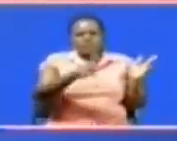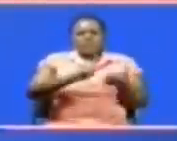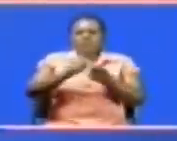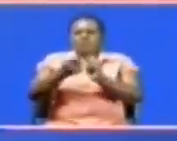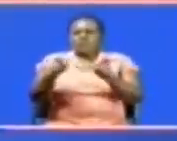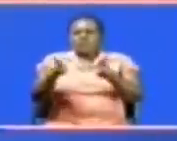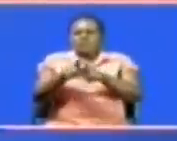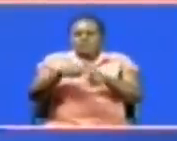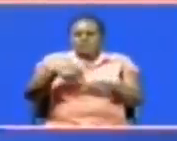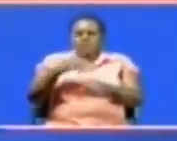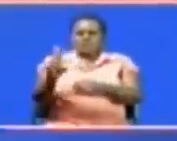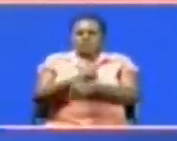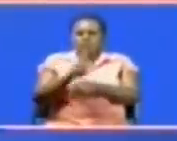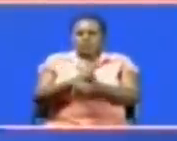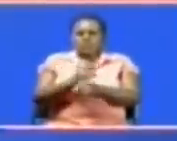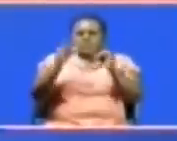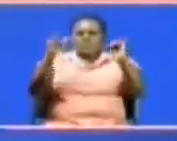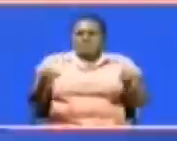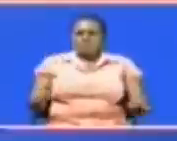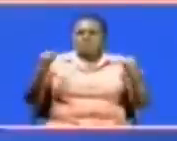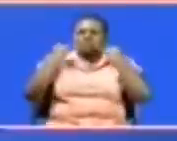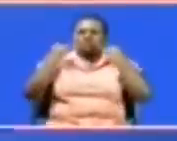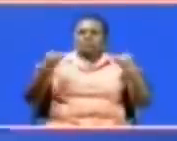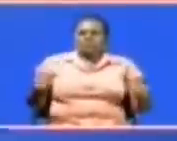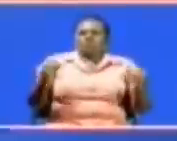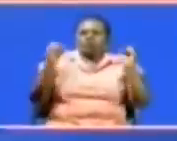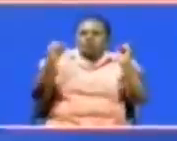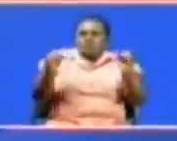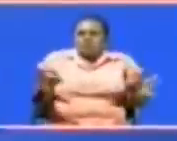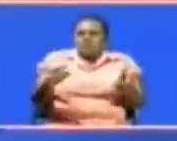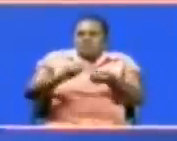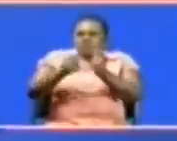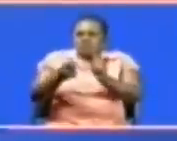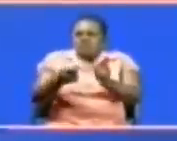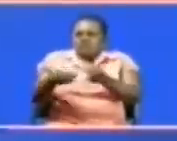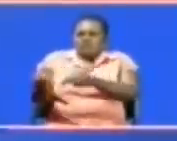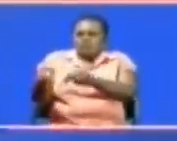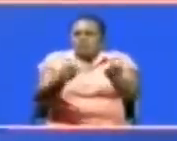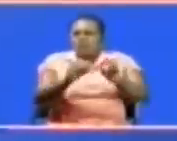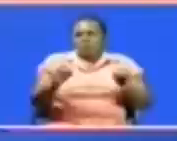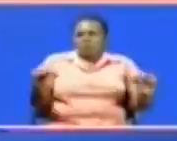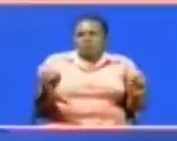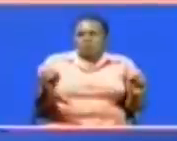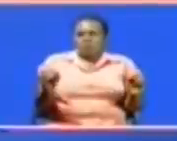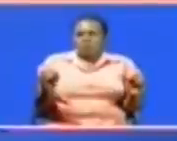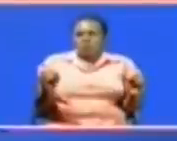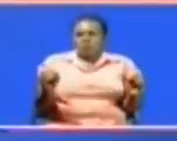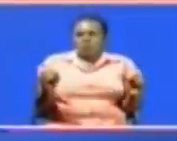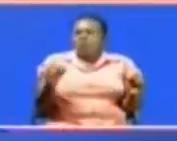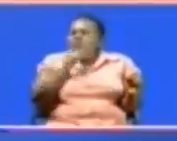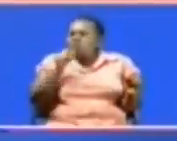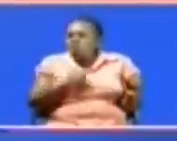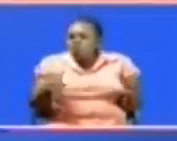that also we are using new data. You know, even if you don't change the formula, if you apply new data with the old